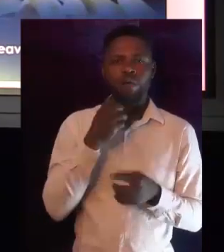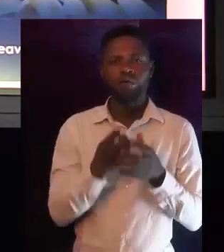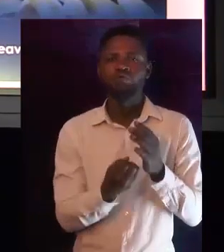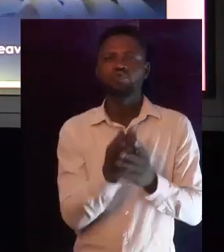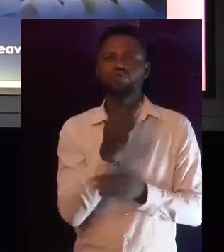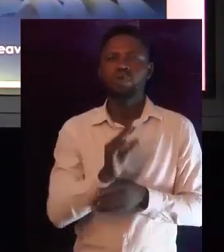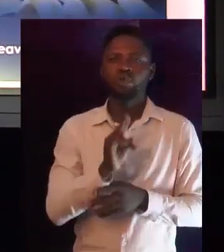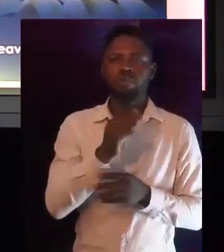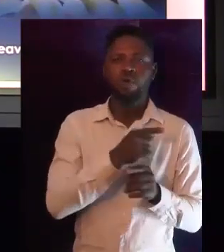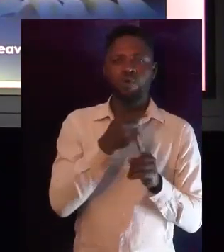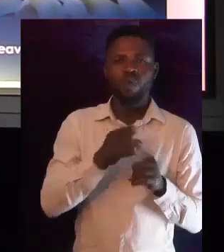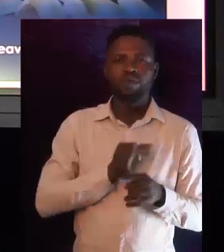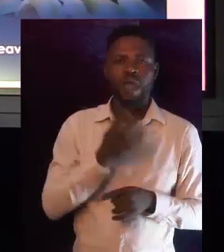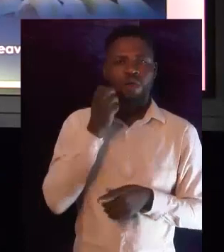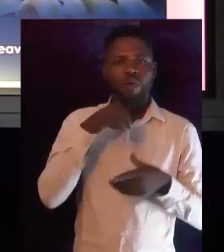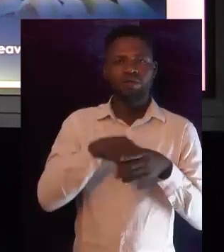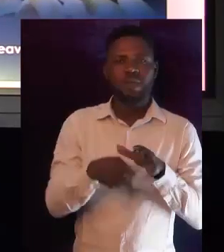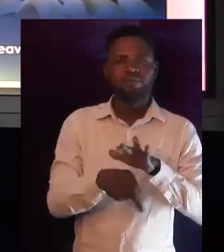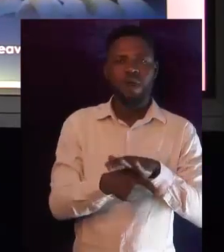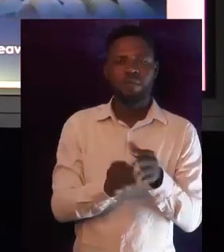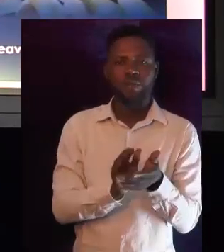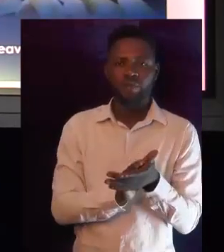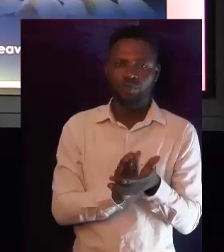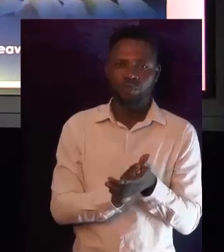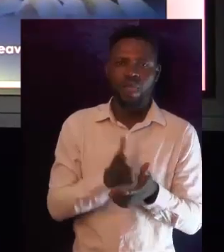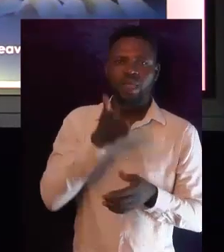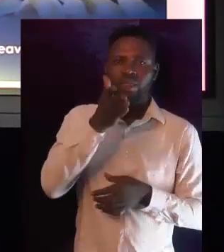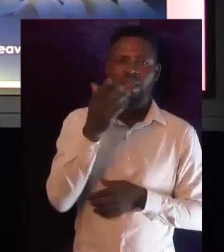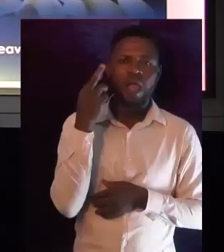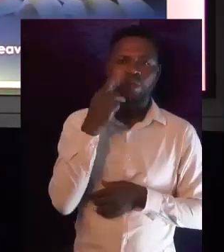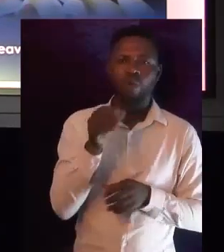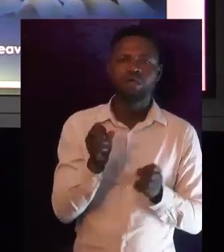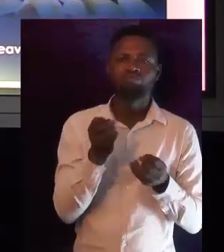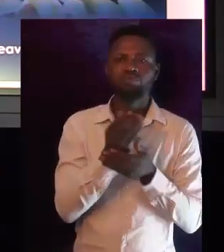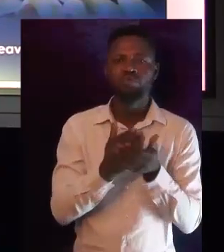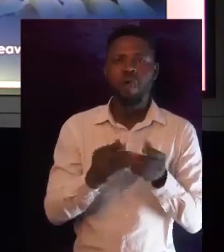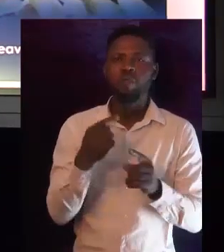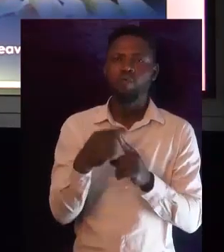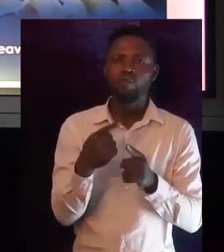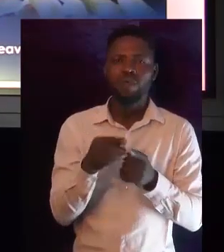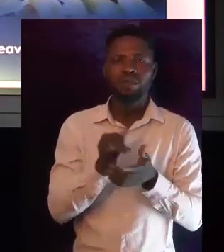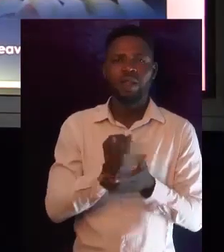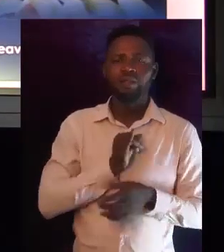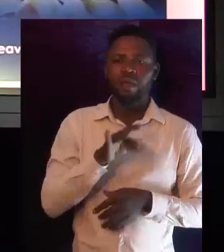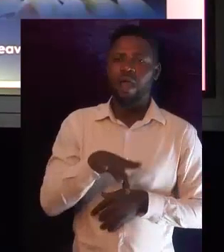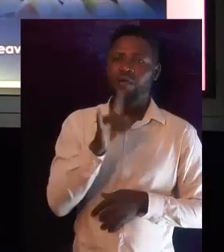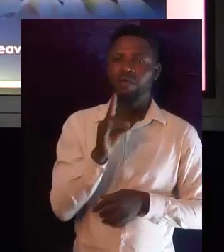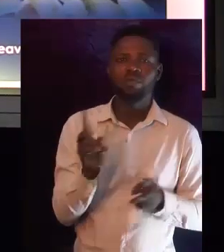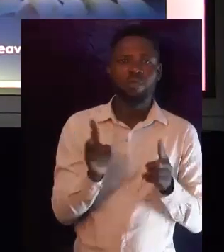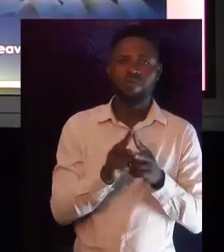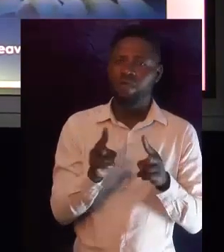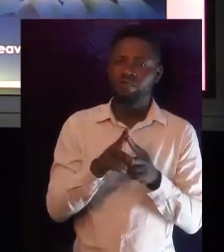When I was growing up and when I was in primary school, there were some words that I found